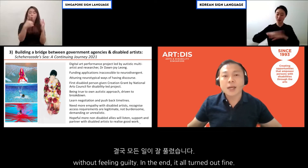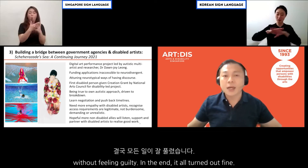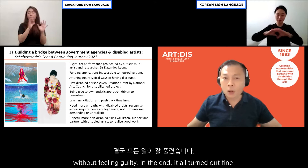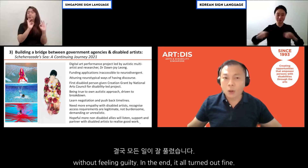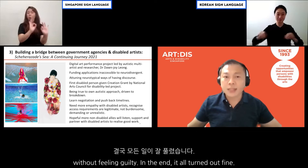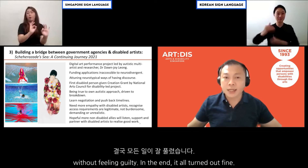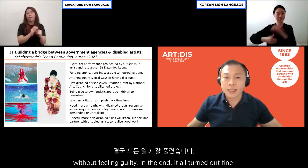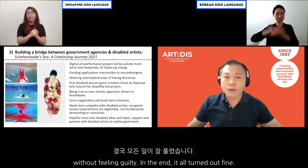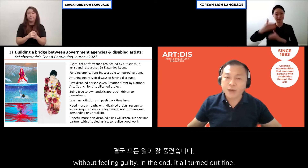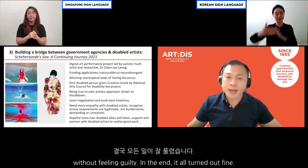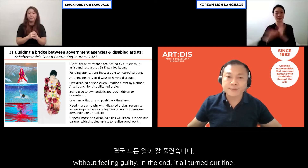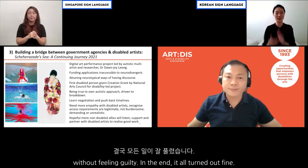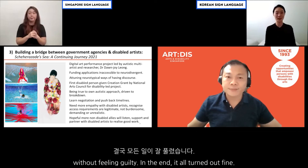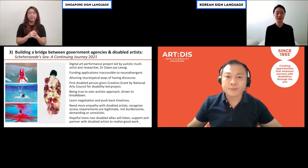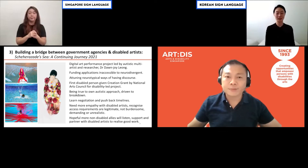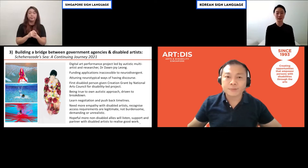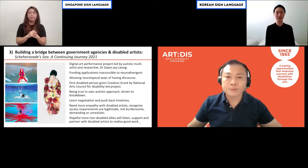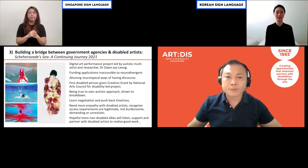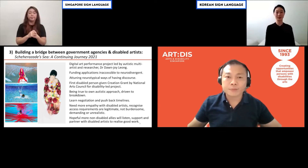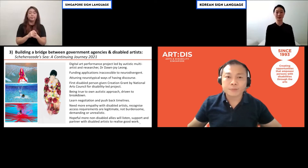end, it all turned out fine.